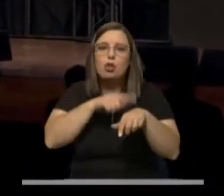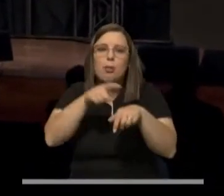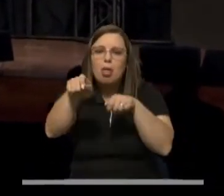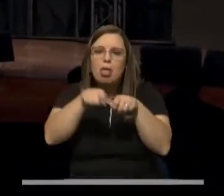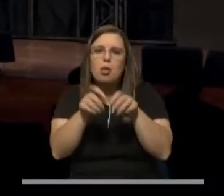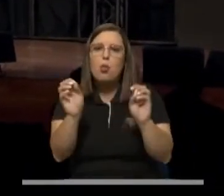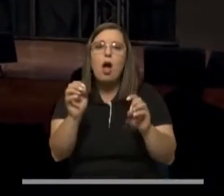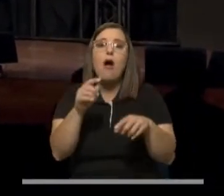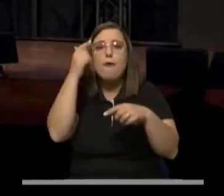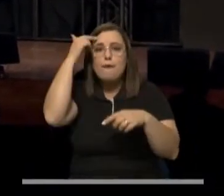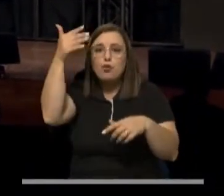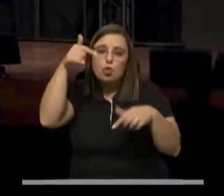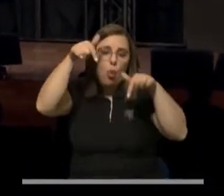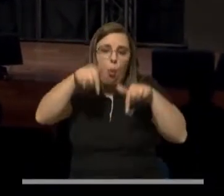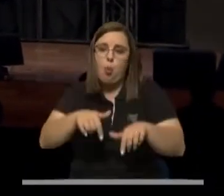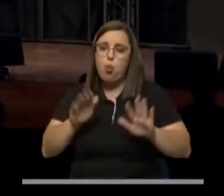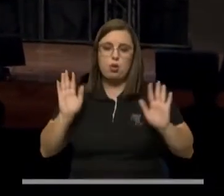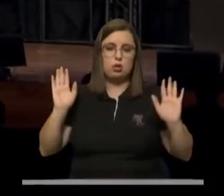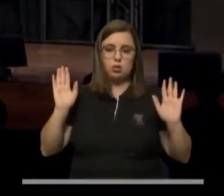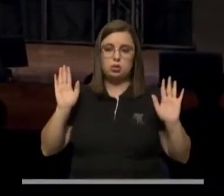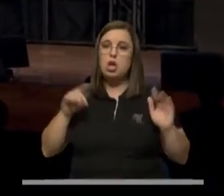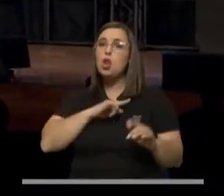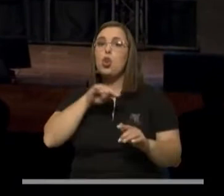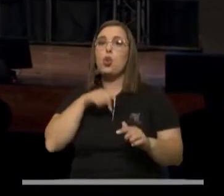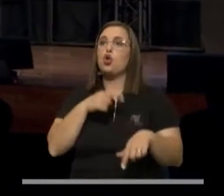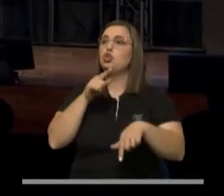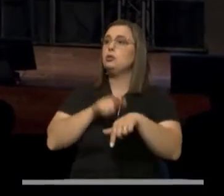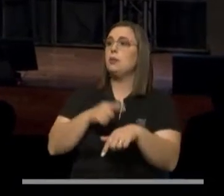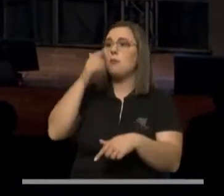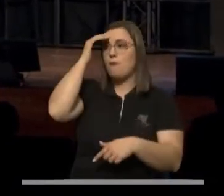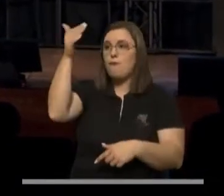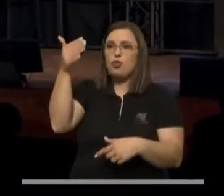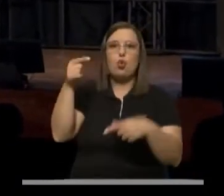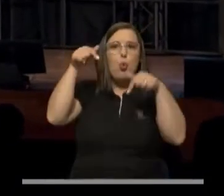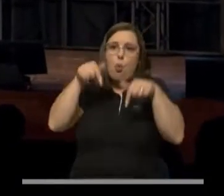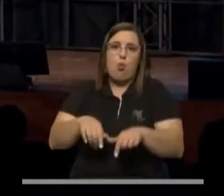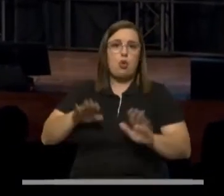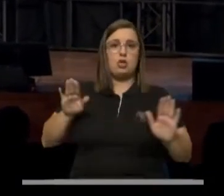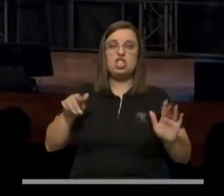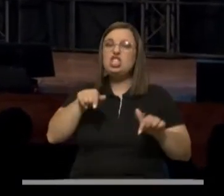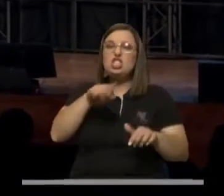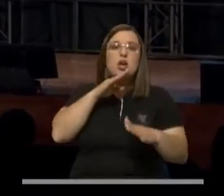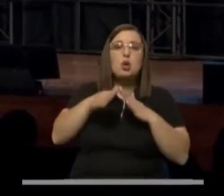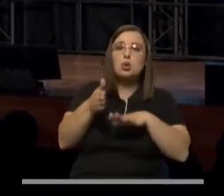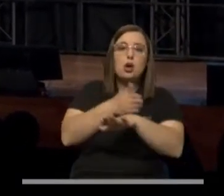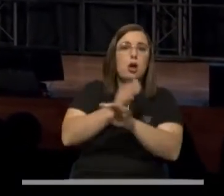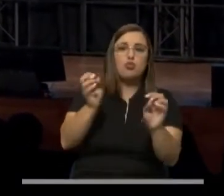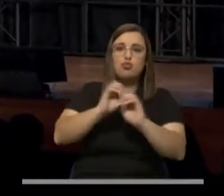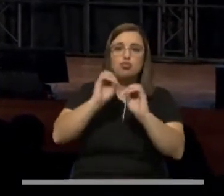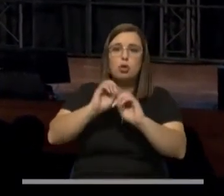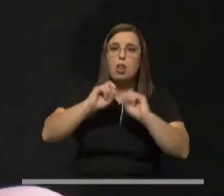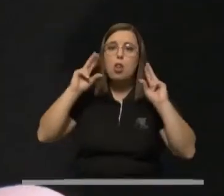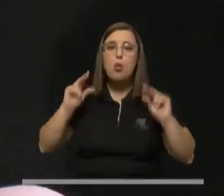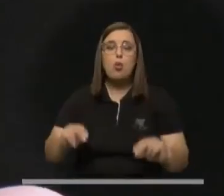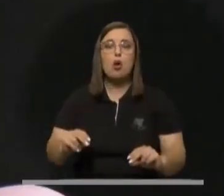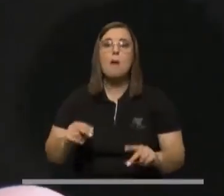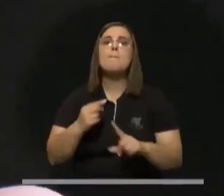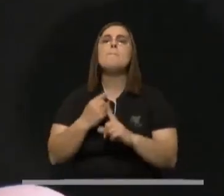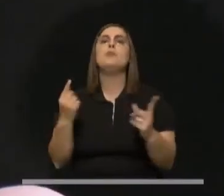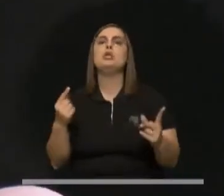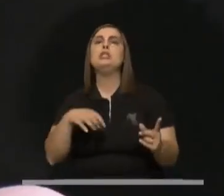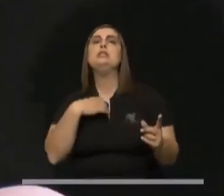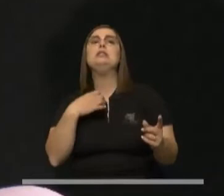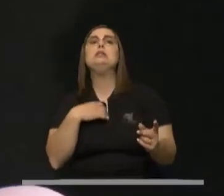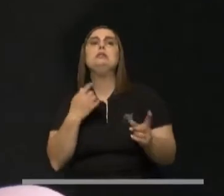no future and medium term. The future doesn't exist. The future is today. And this never happened before, which